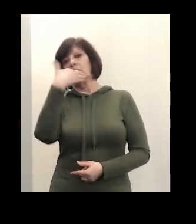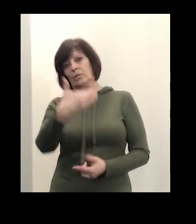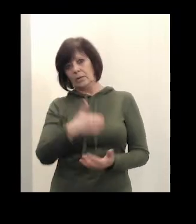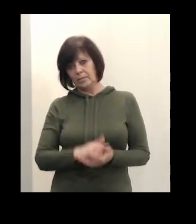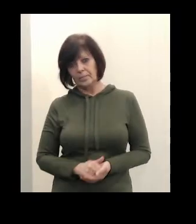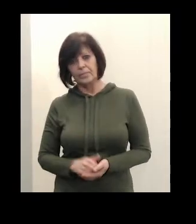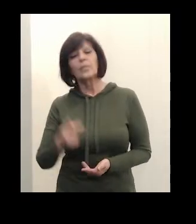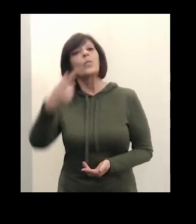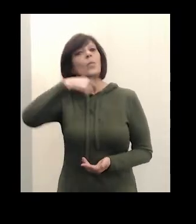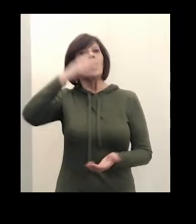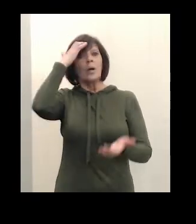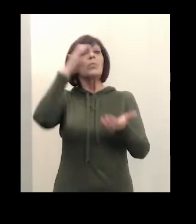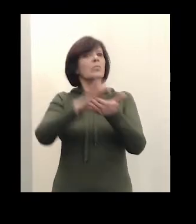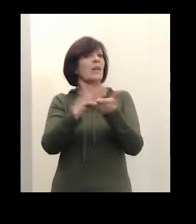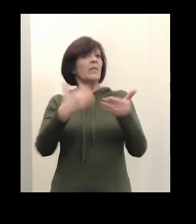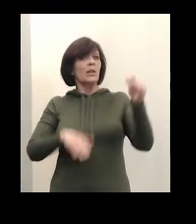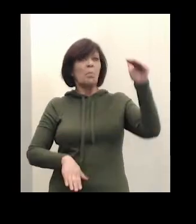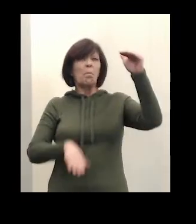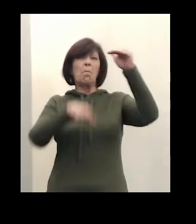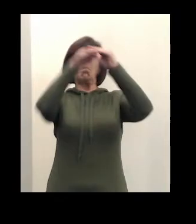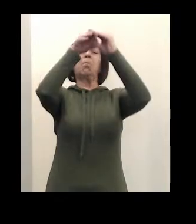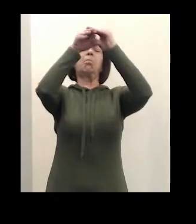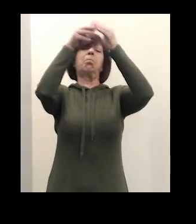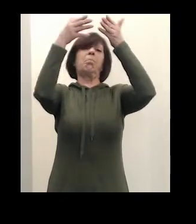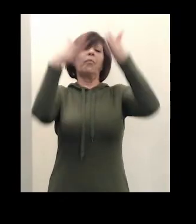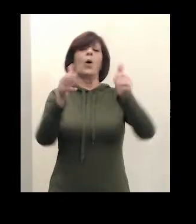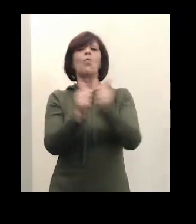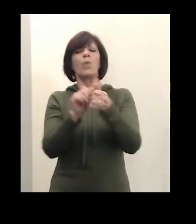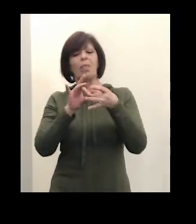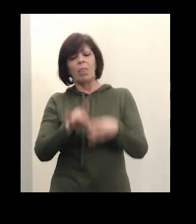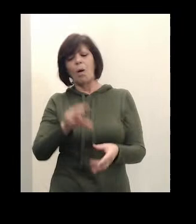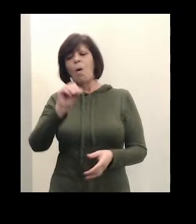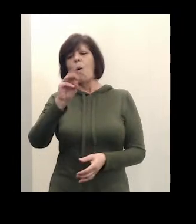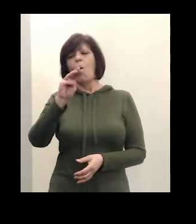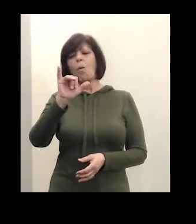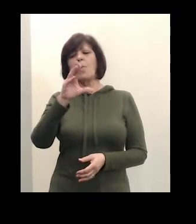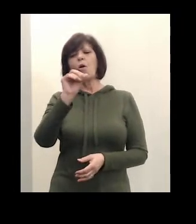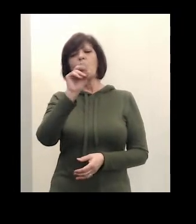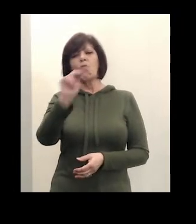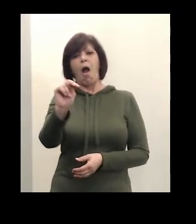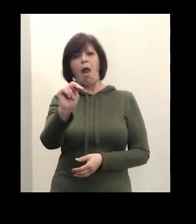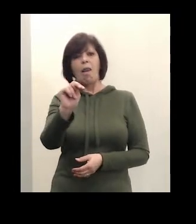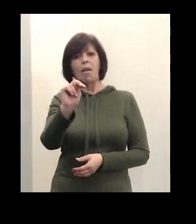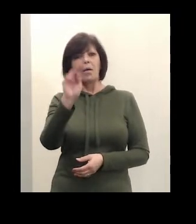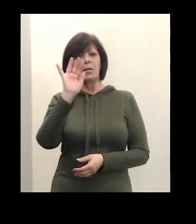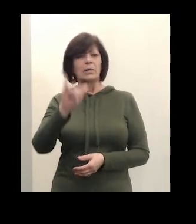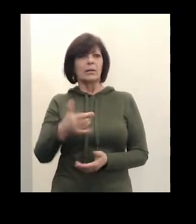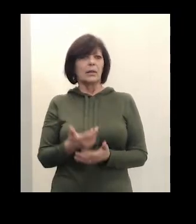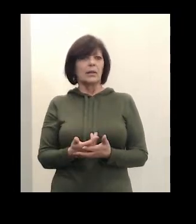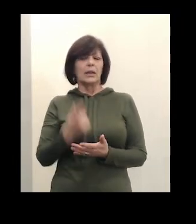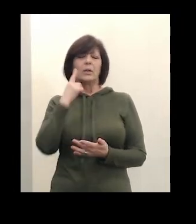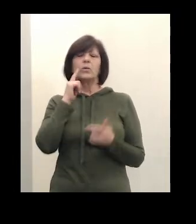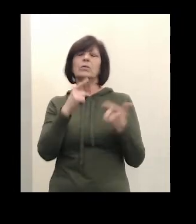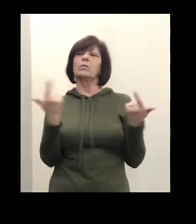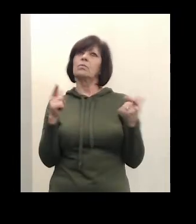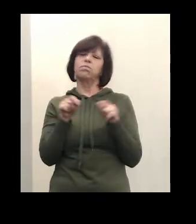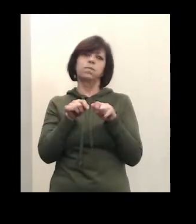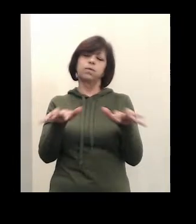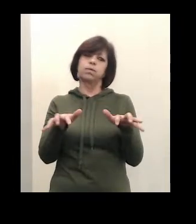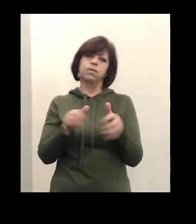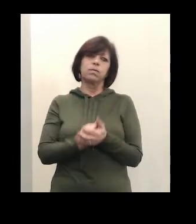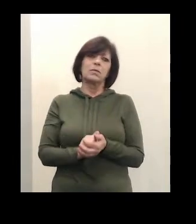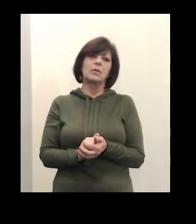believe we've peaked with regards to the Omicron variant increase, which was huge. 20